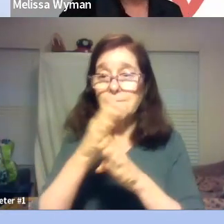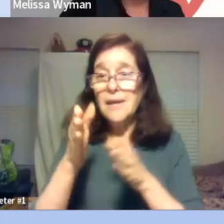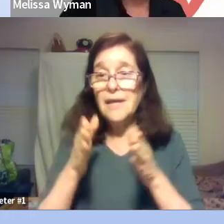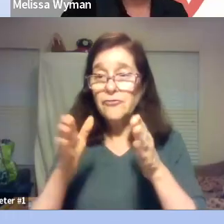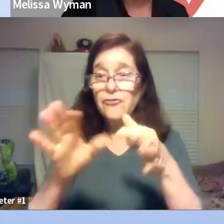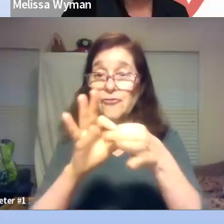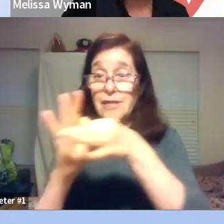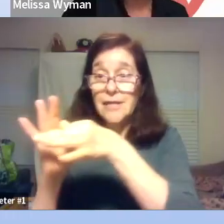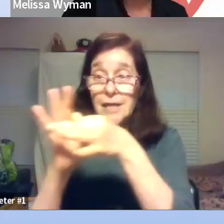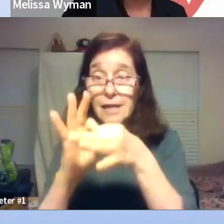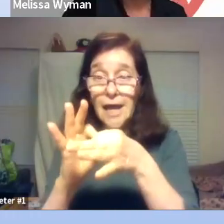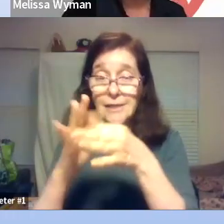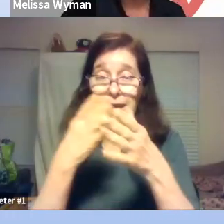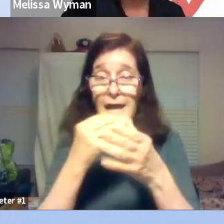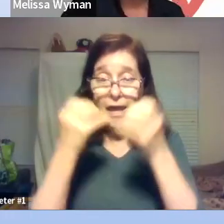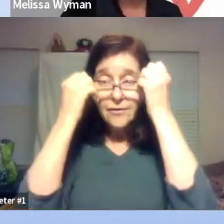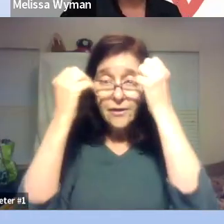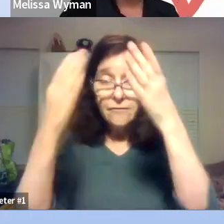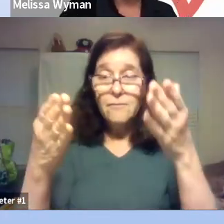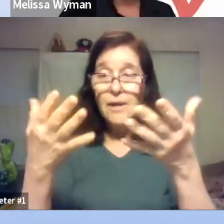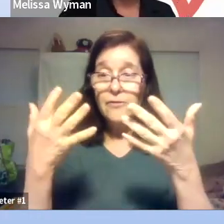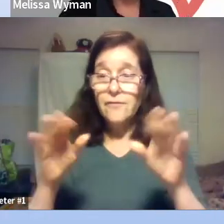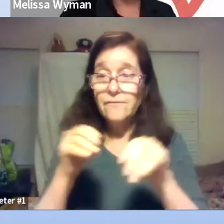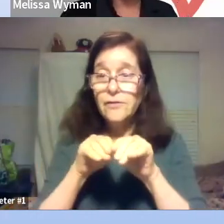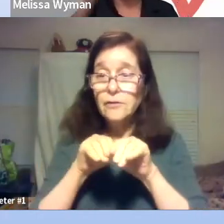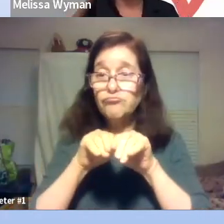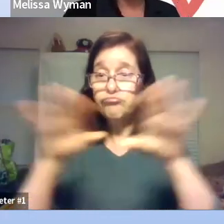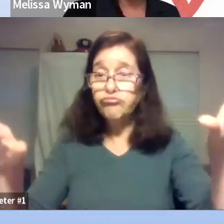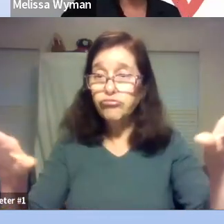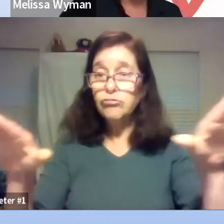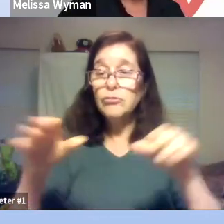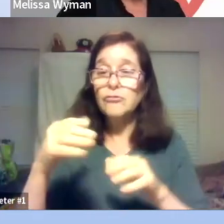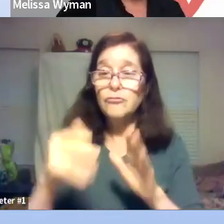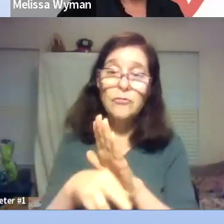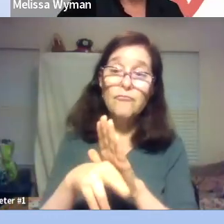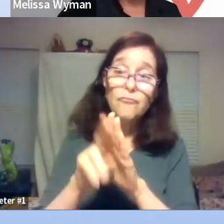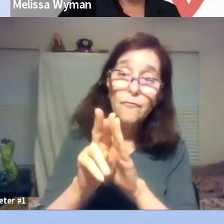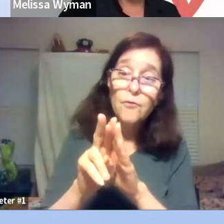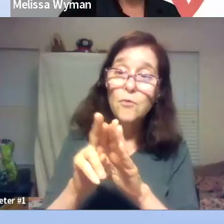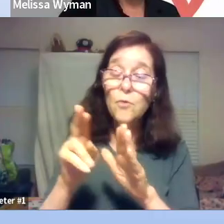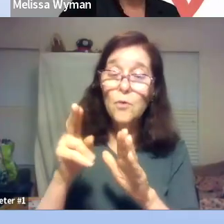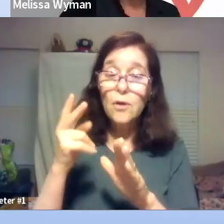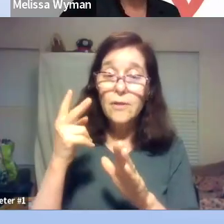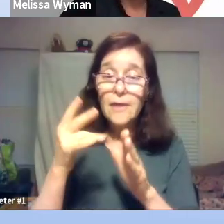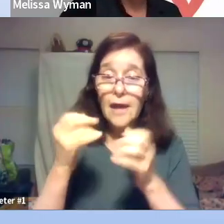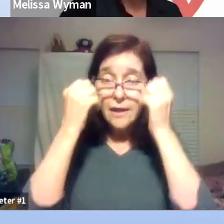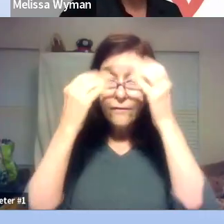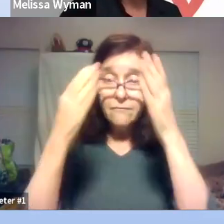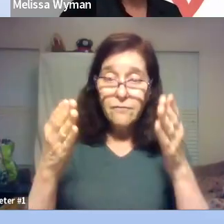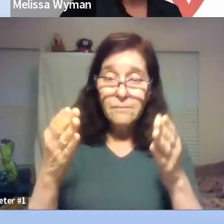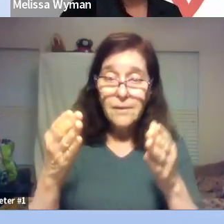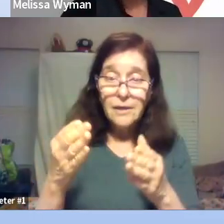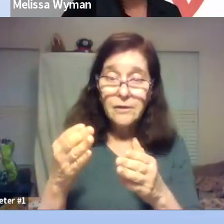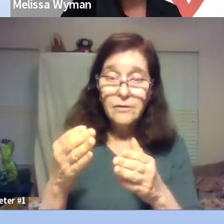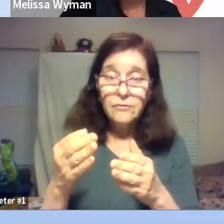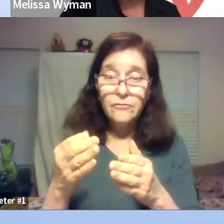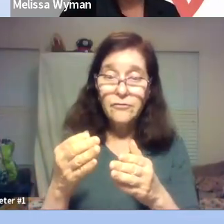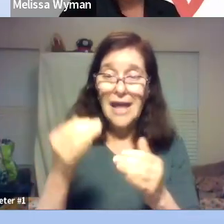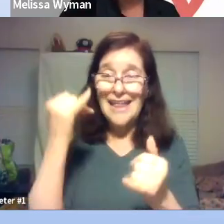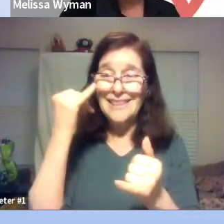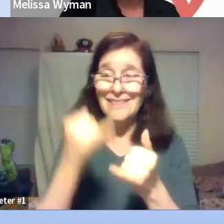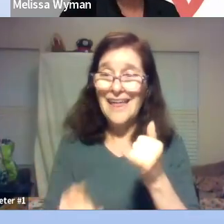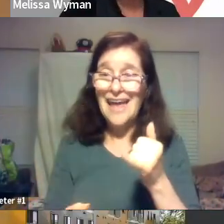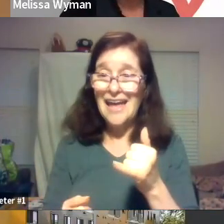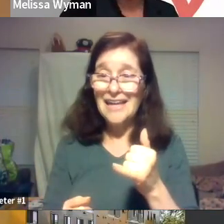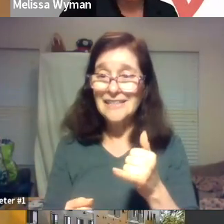information. So once I send that out, then you'll be able to kind of look over that information. So